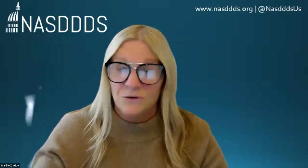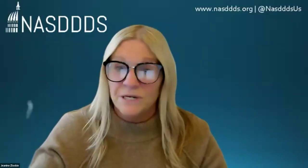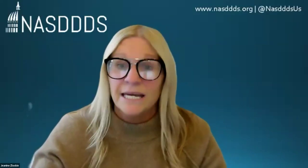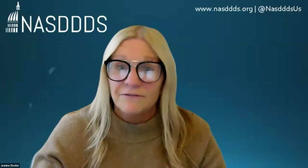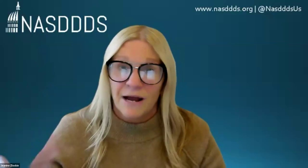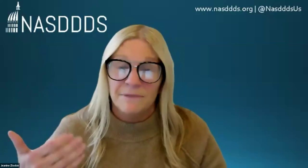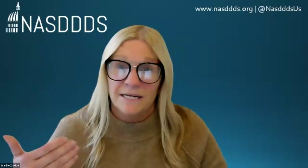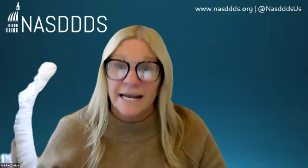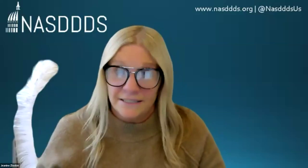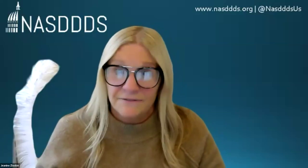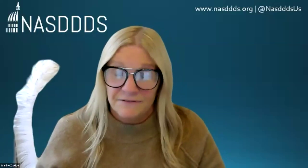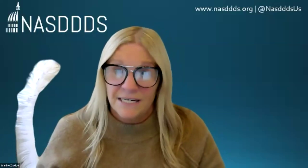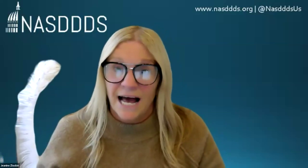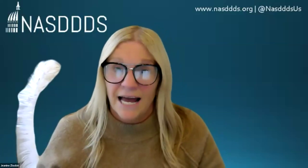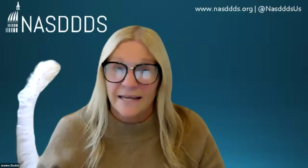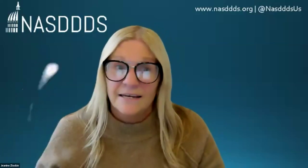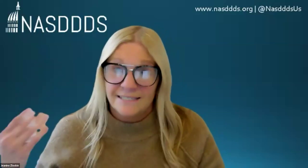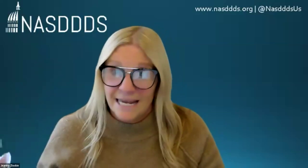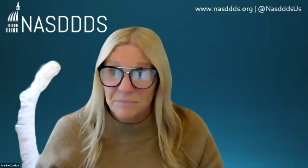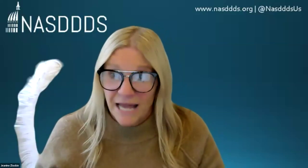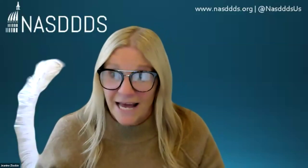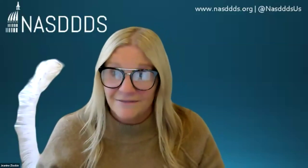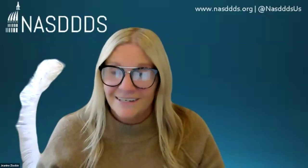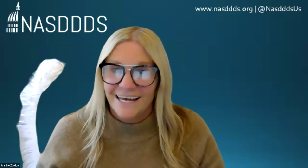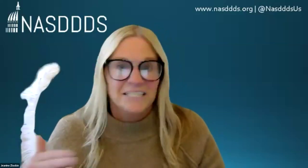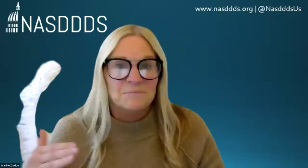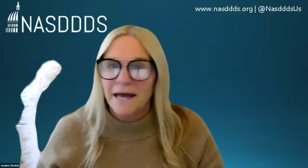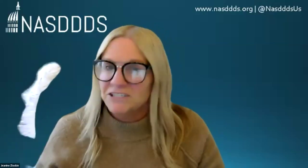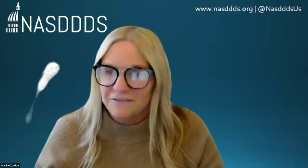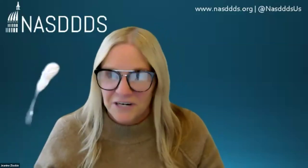services that you need from the 1915I